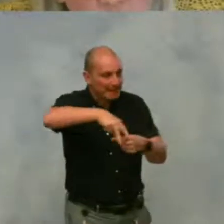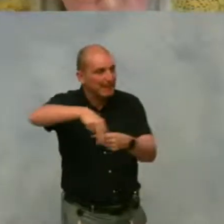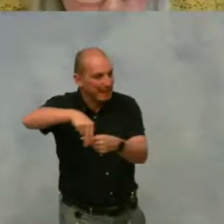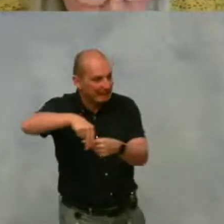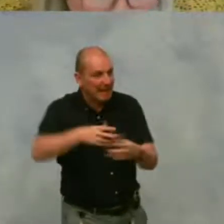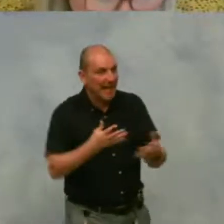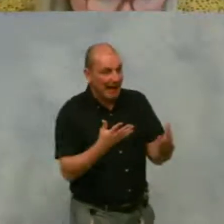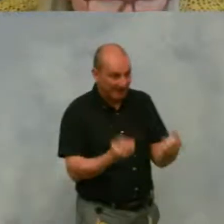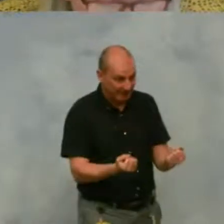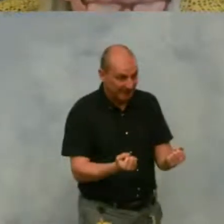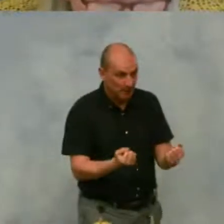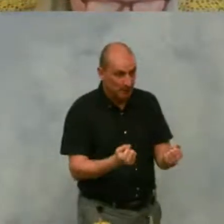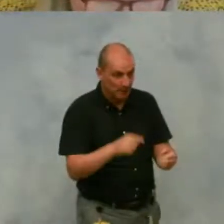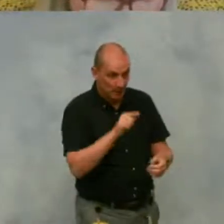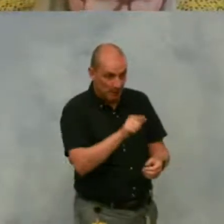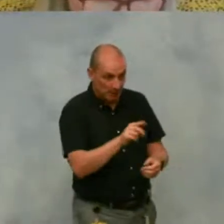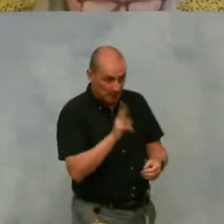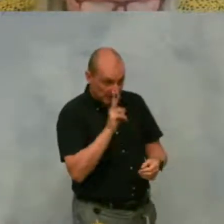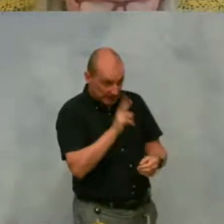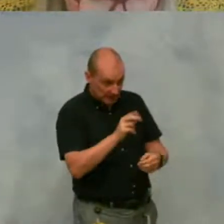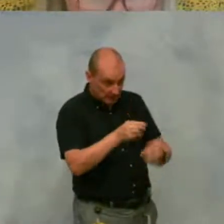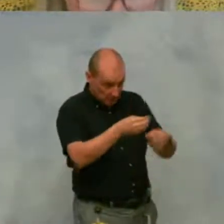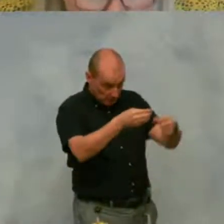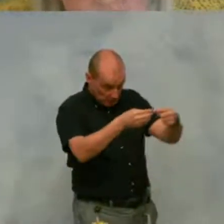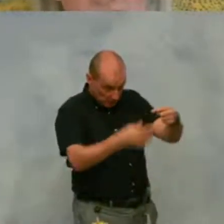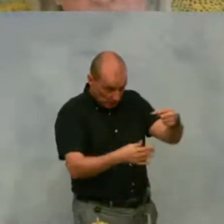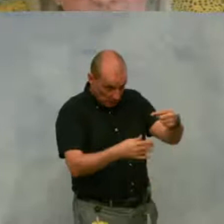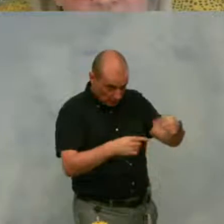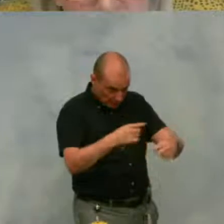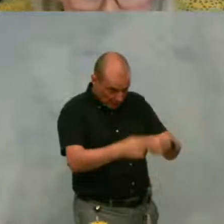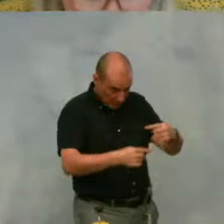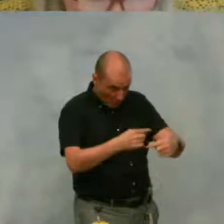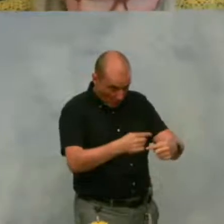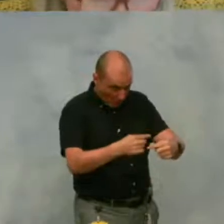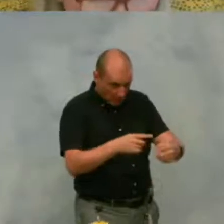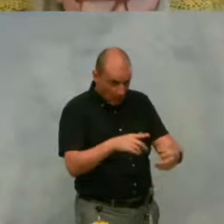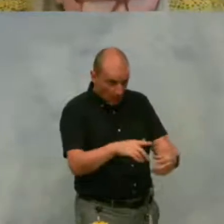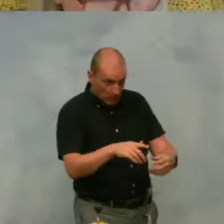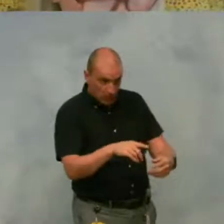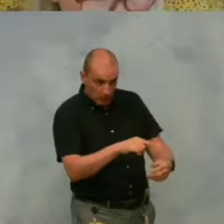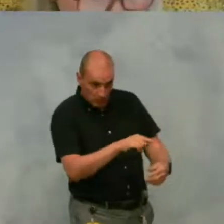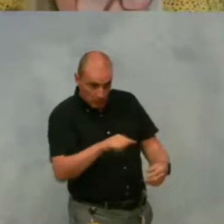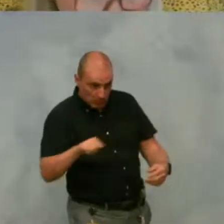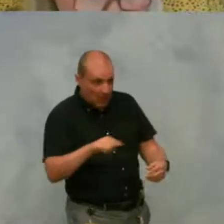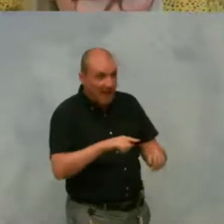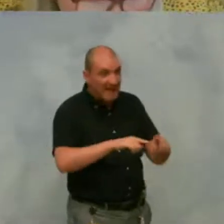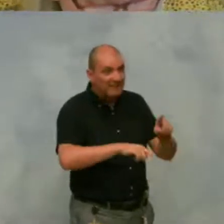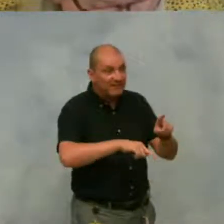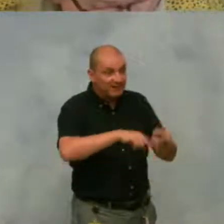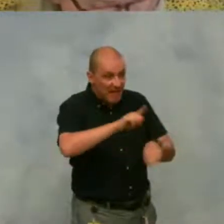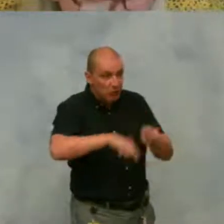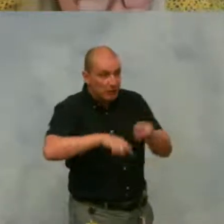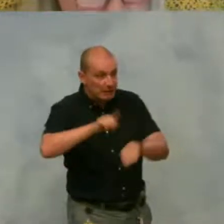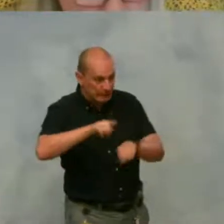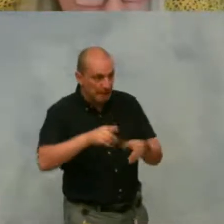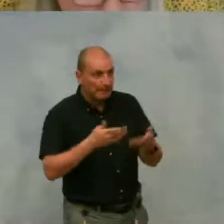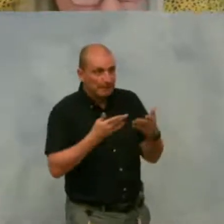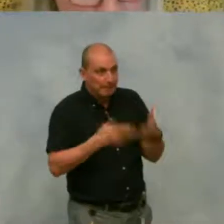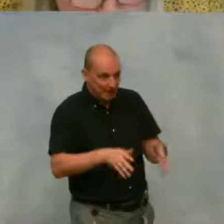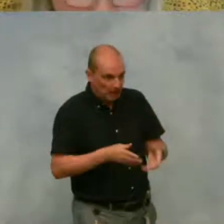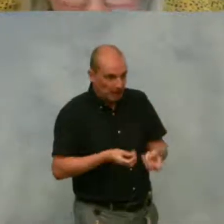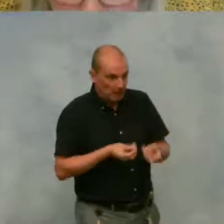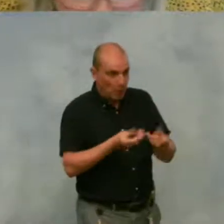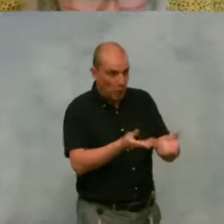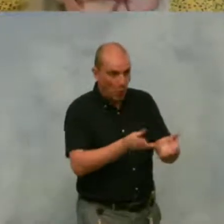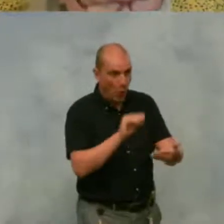those services performed in the year. Explanations for any significant variances have also been provided. In terms